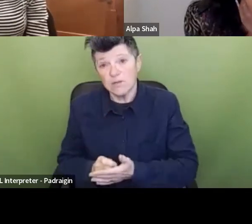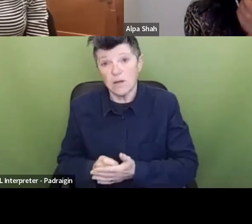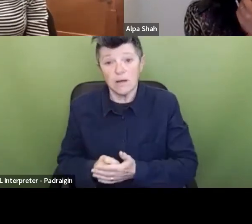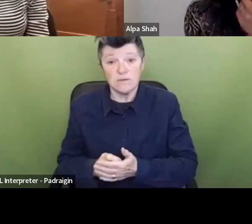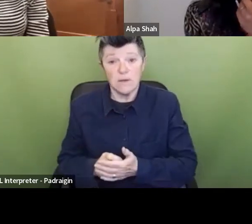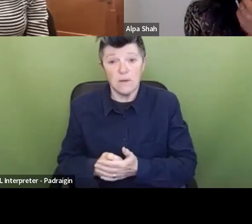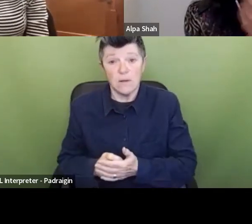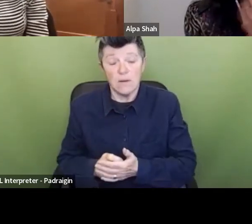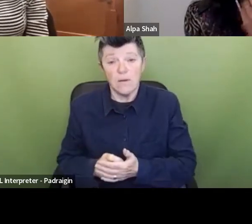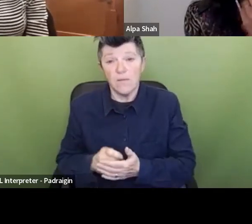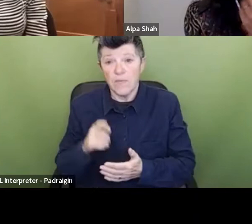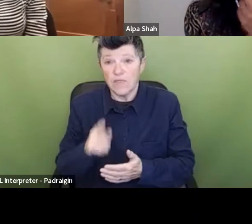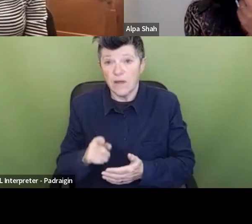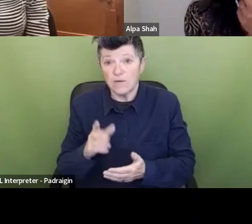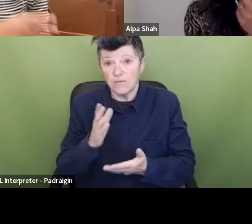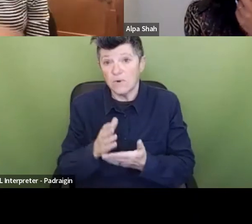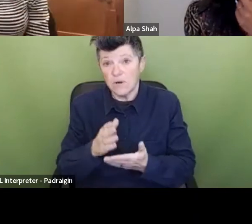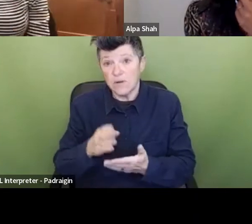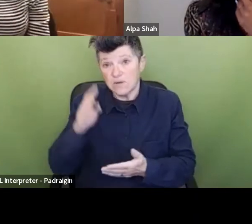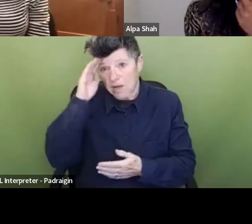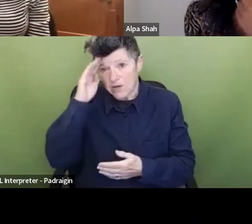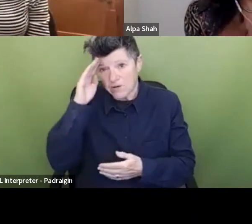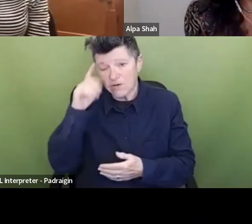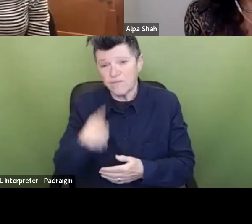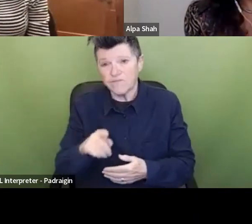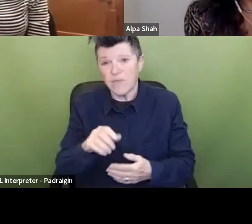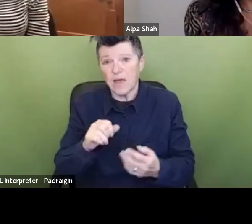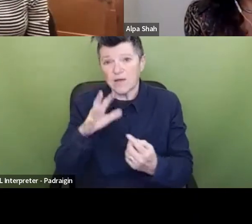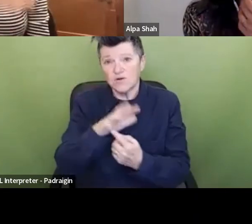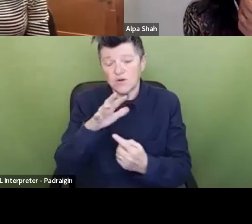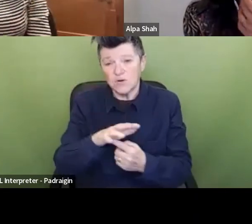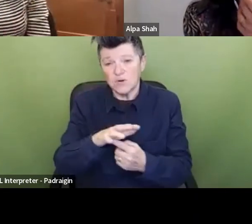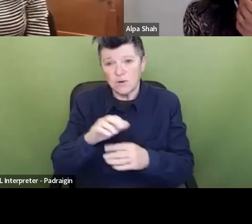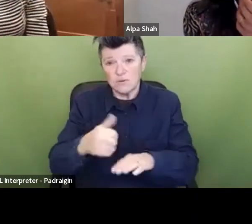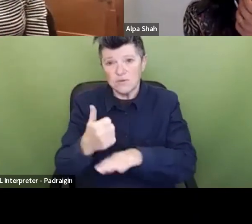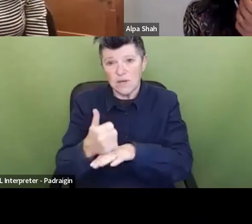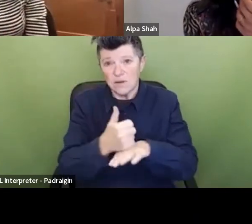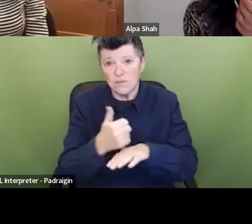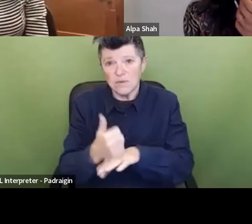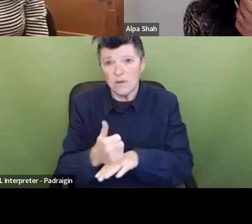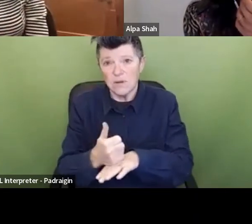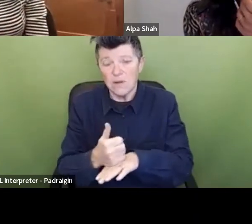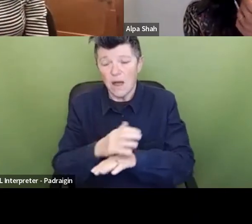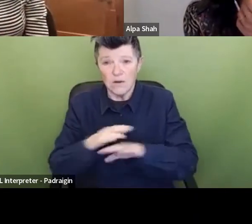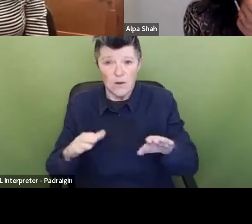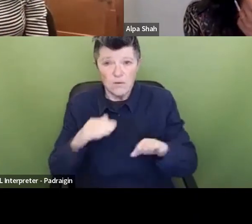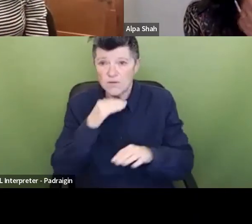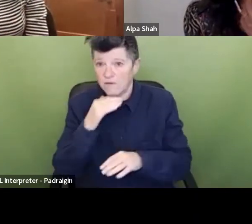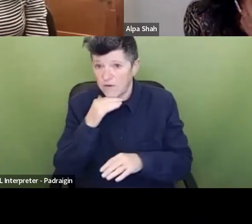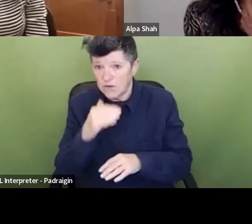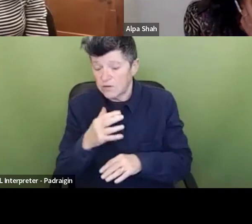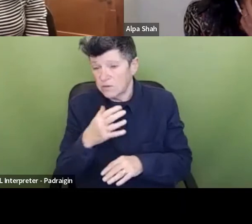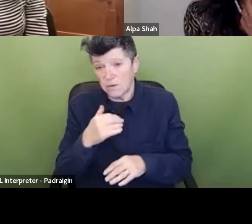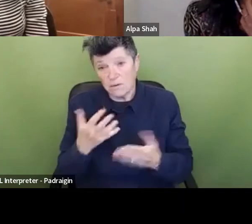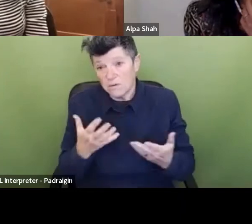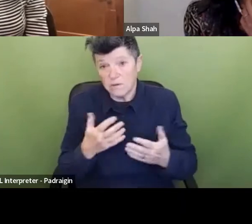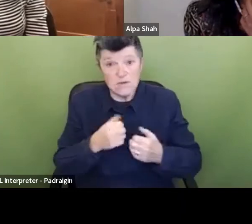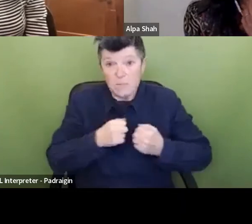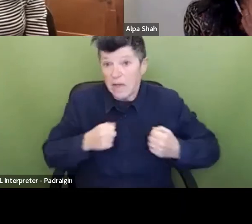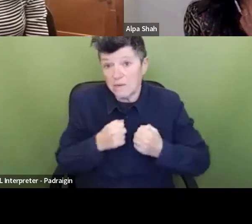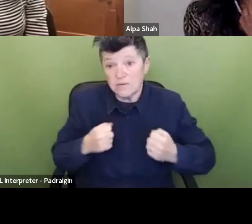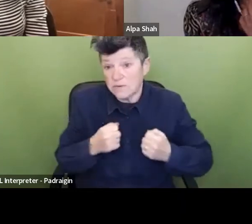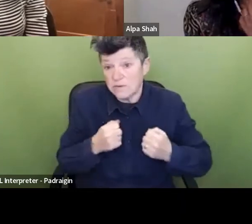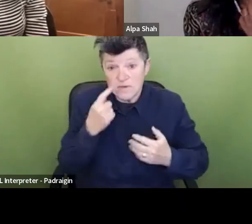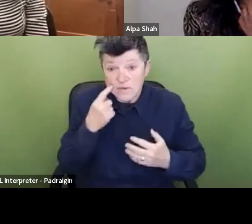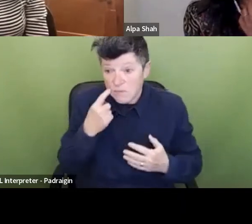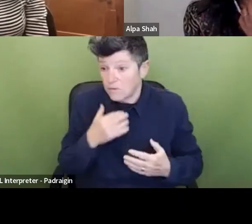that's very dangerous. The institutional setups are not sufficient. We don't have enough space simply for people to